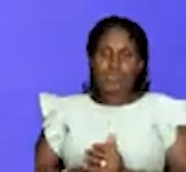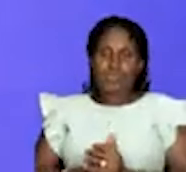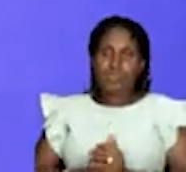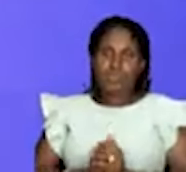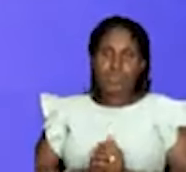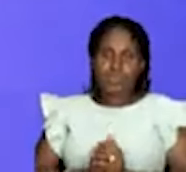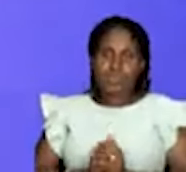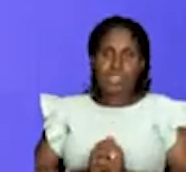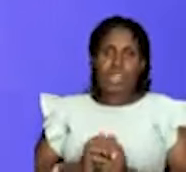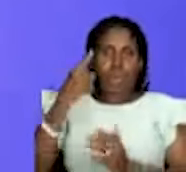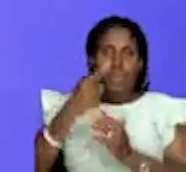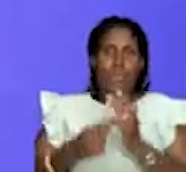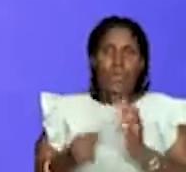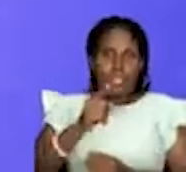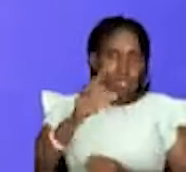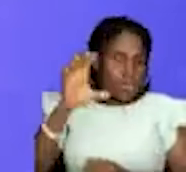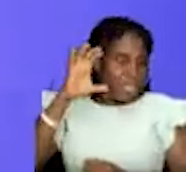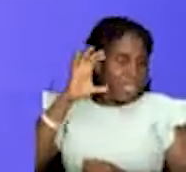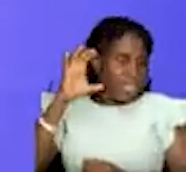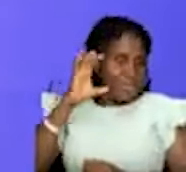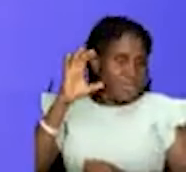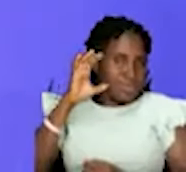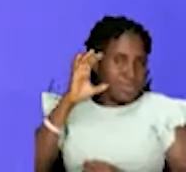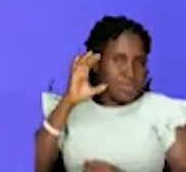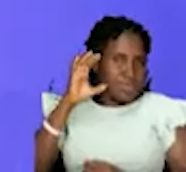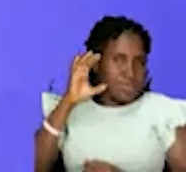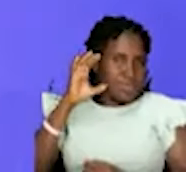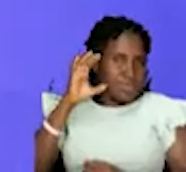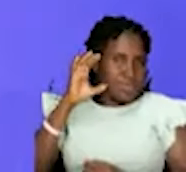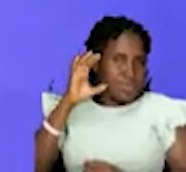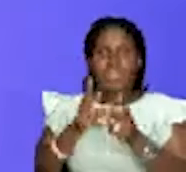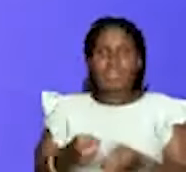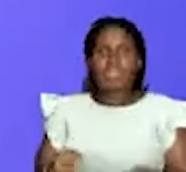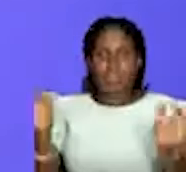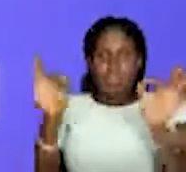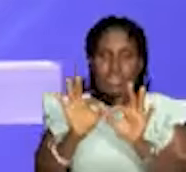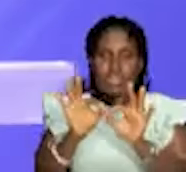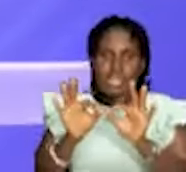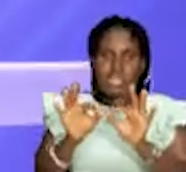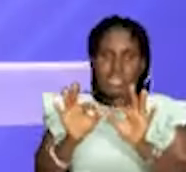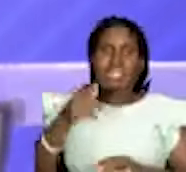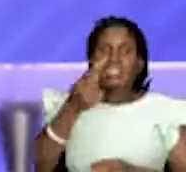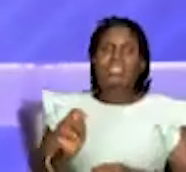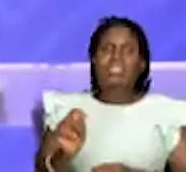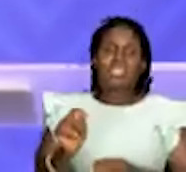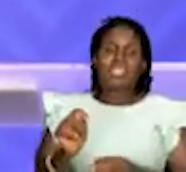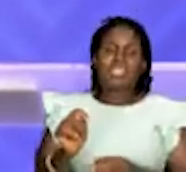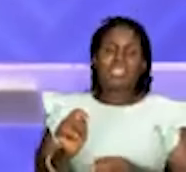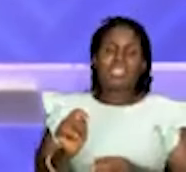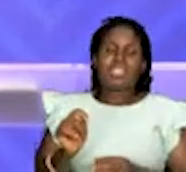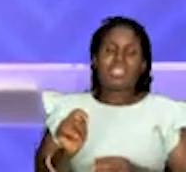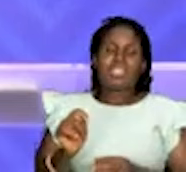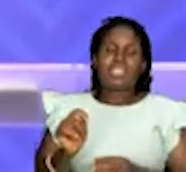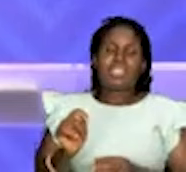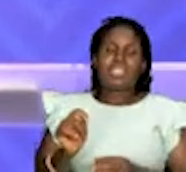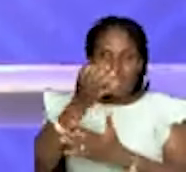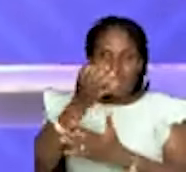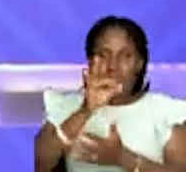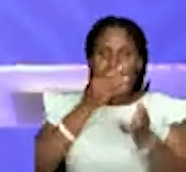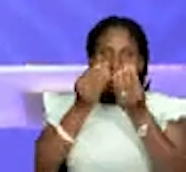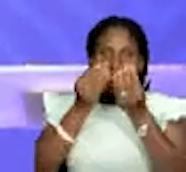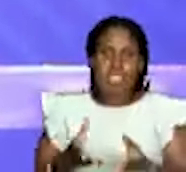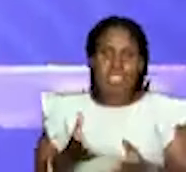What you hear is very important. The correctness of the information. Listen carefully. There